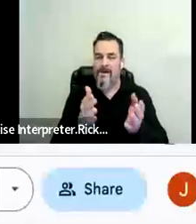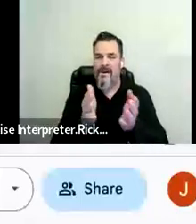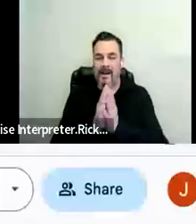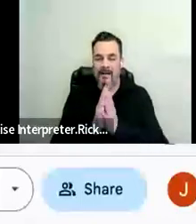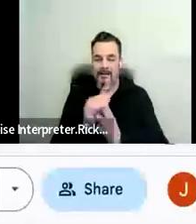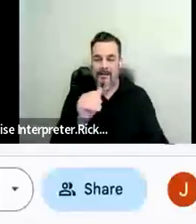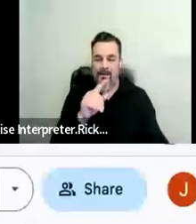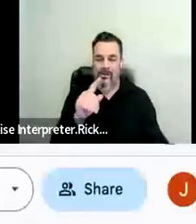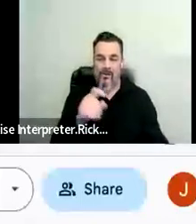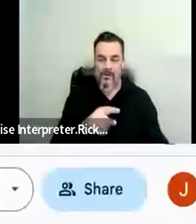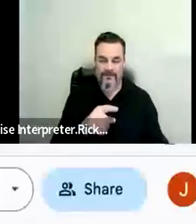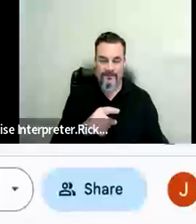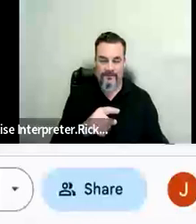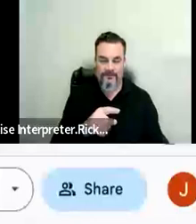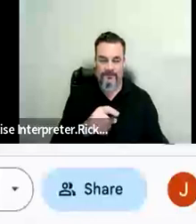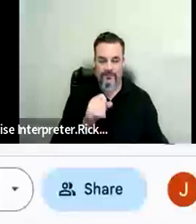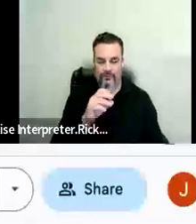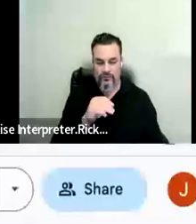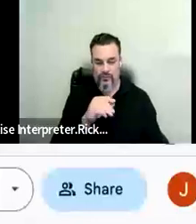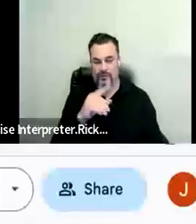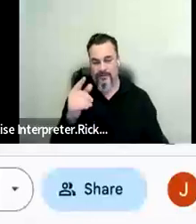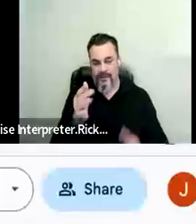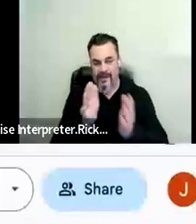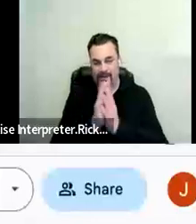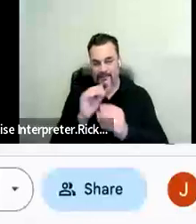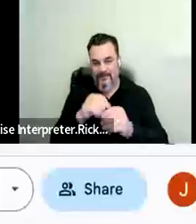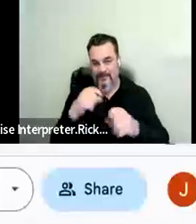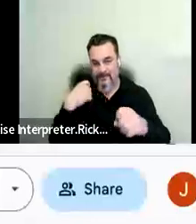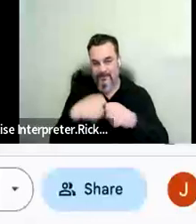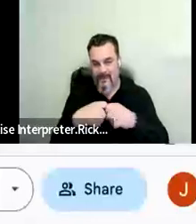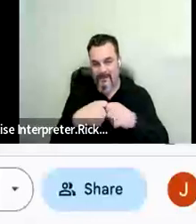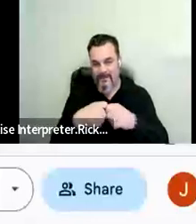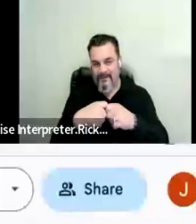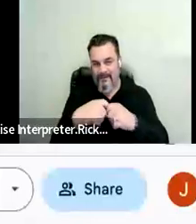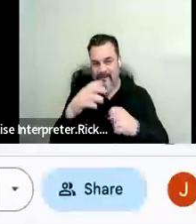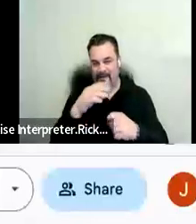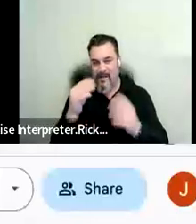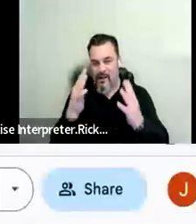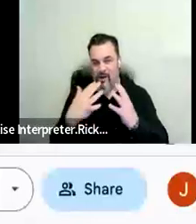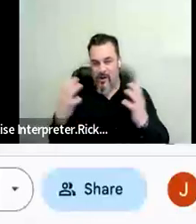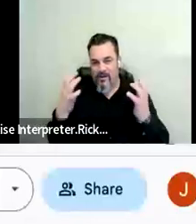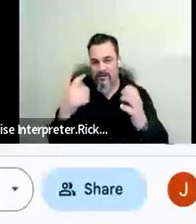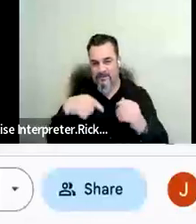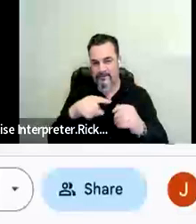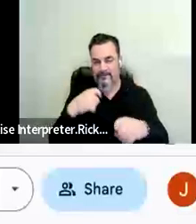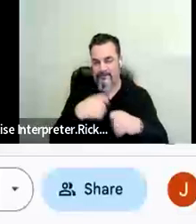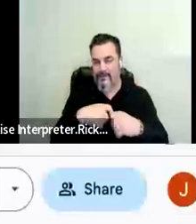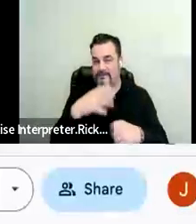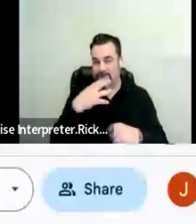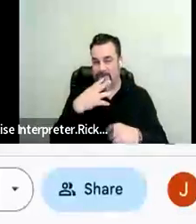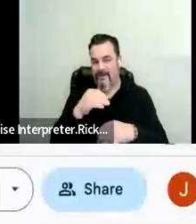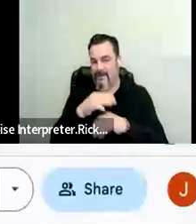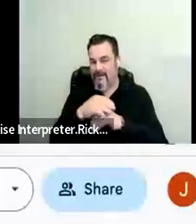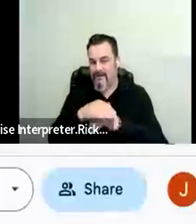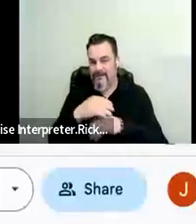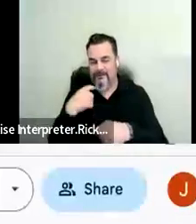a question. So the question's asked in Spanish, and the audience is Spanish speaking and English